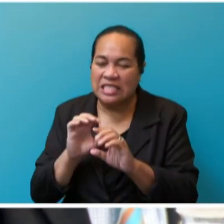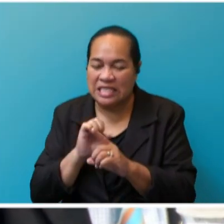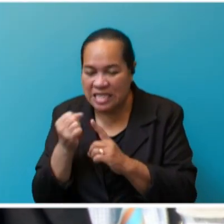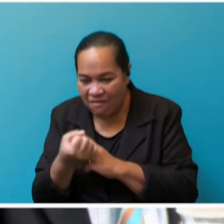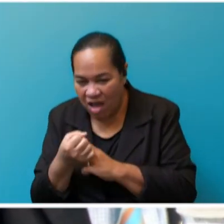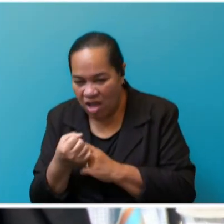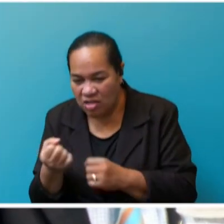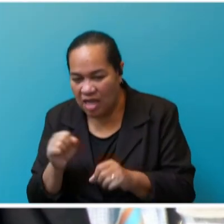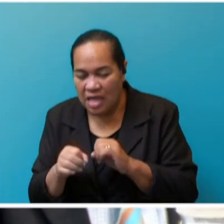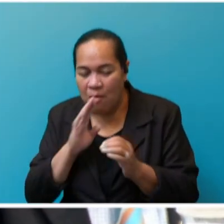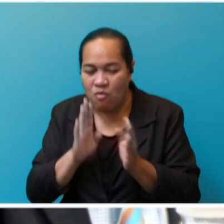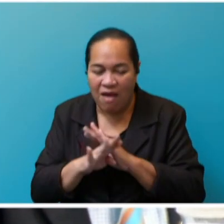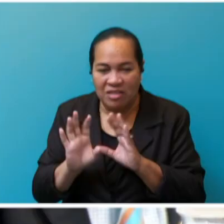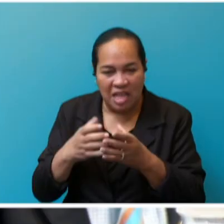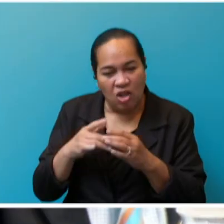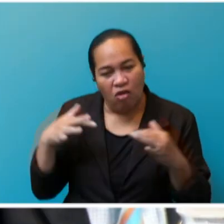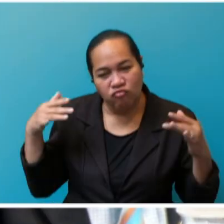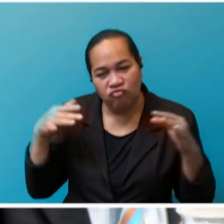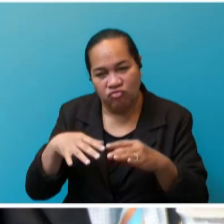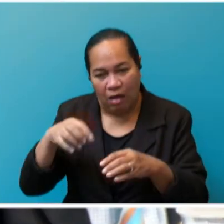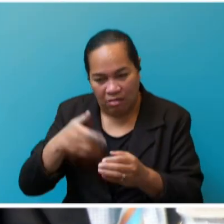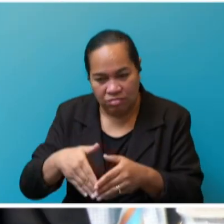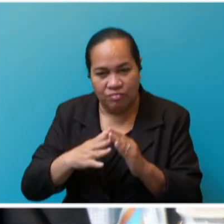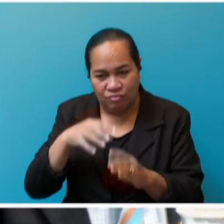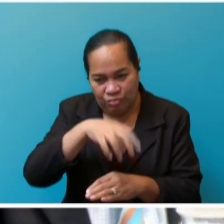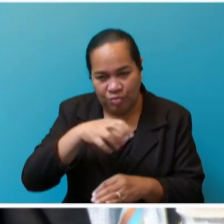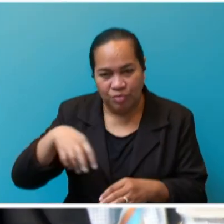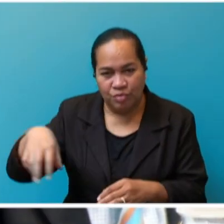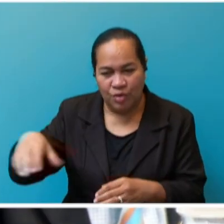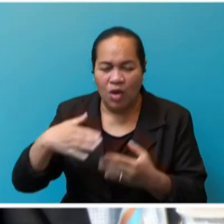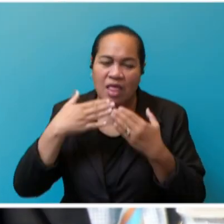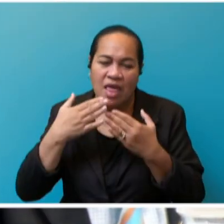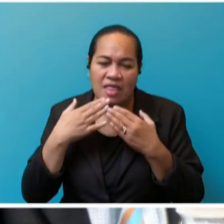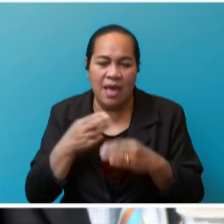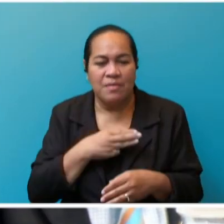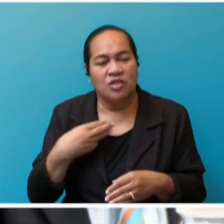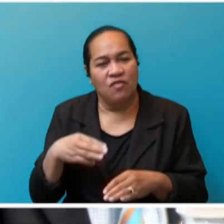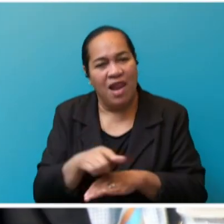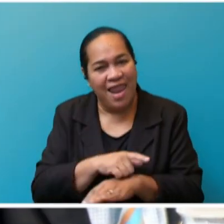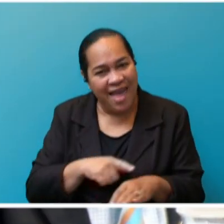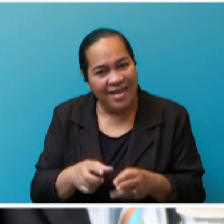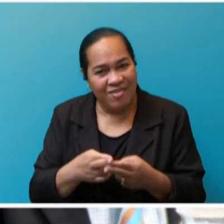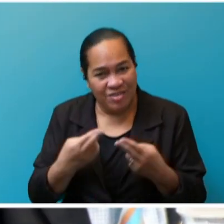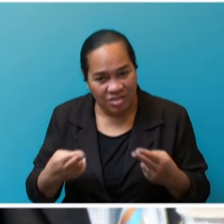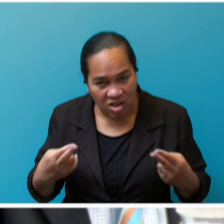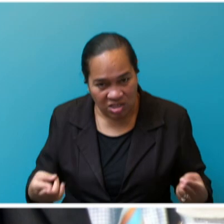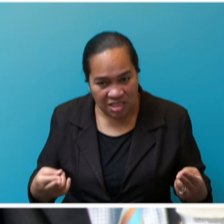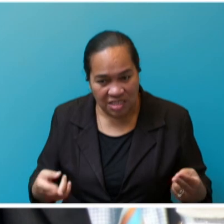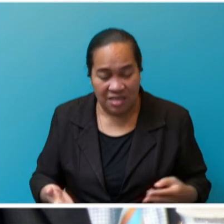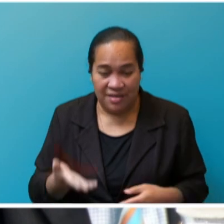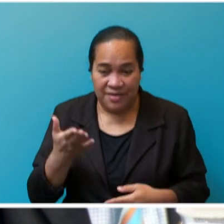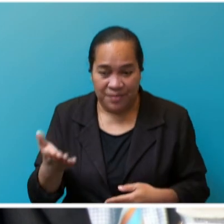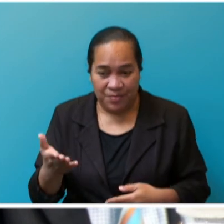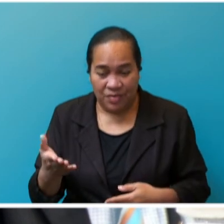sector. I wish to acknowledge the Minister for Lands and Mineral Resources, Honorable Philemoni Vasarongo,